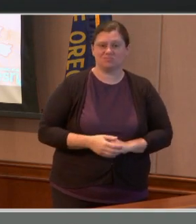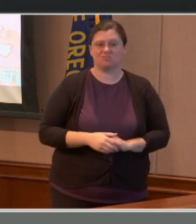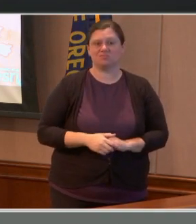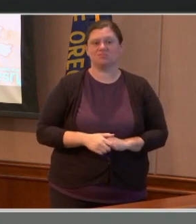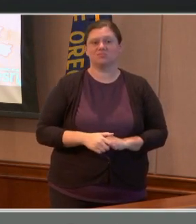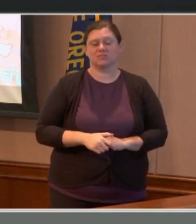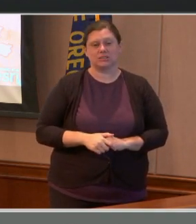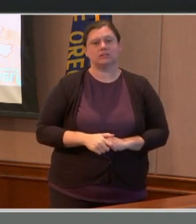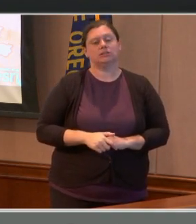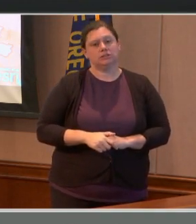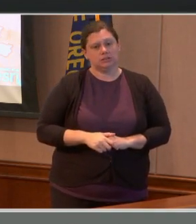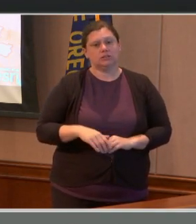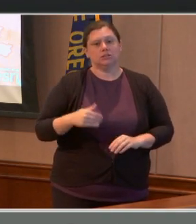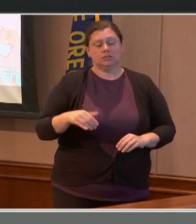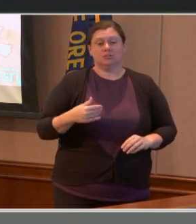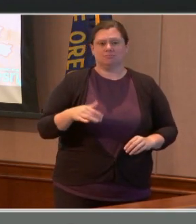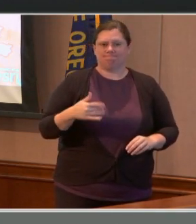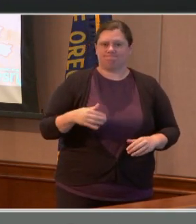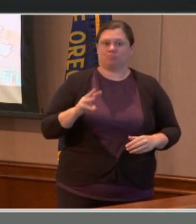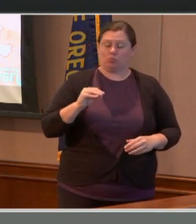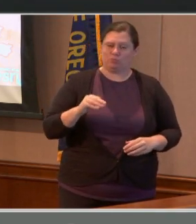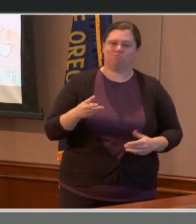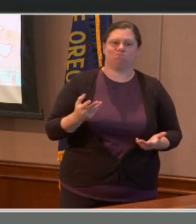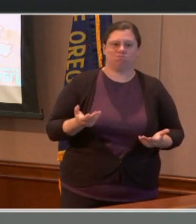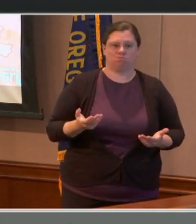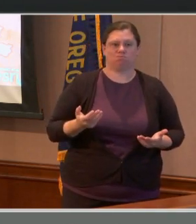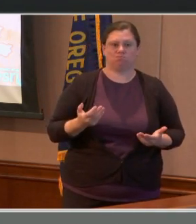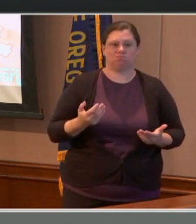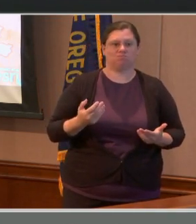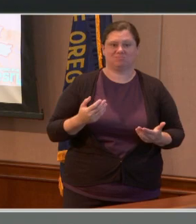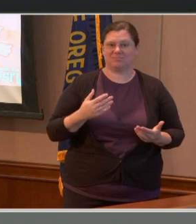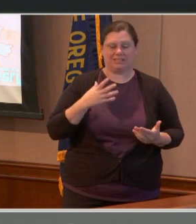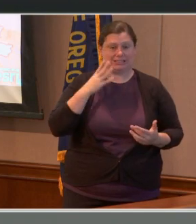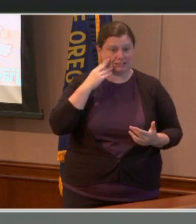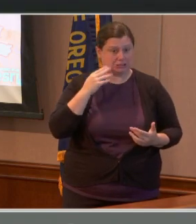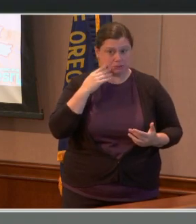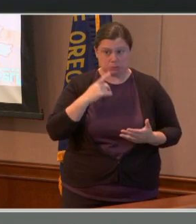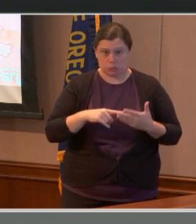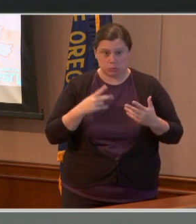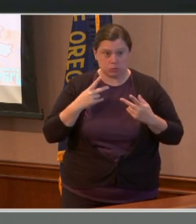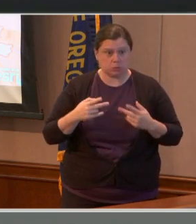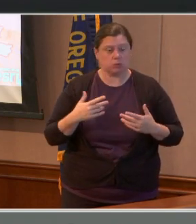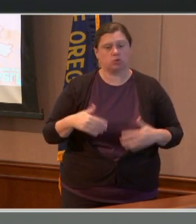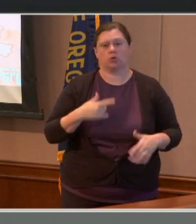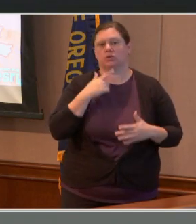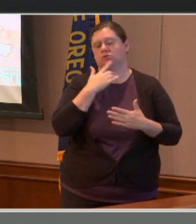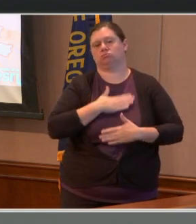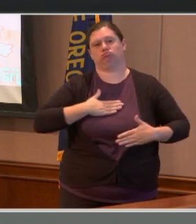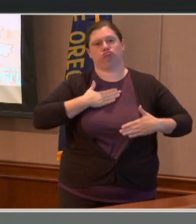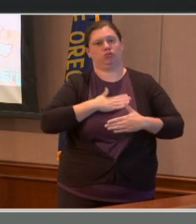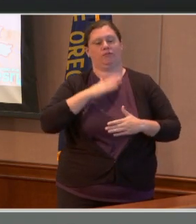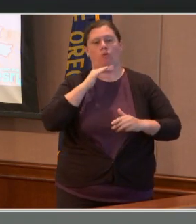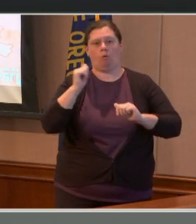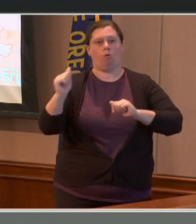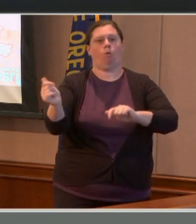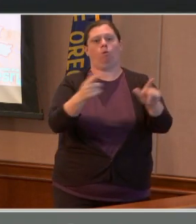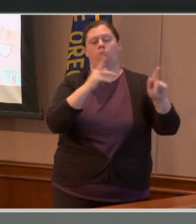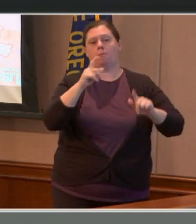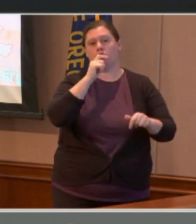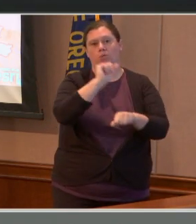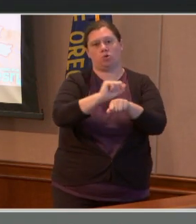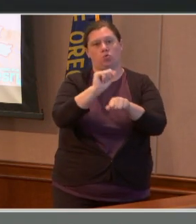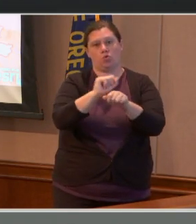unique experience being here and I really appreciate all the folks that have come together. As Sheriff mentioned, there's just a